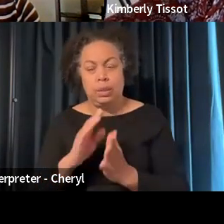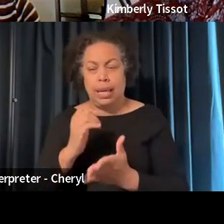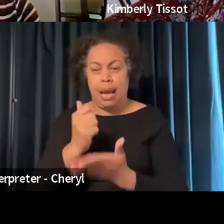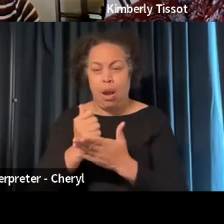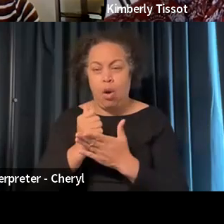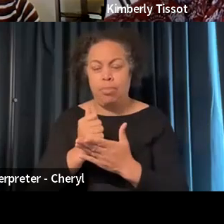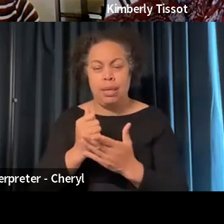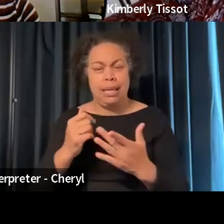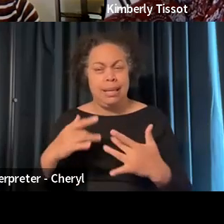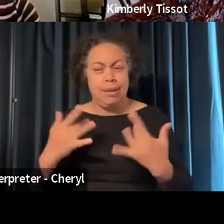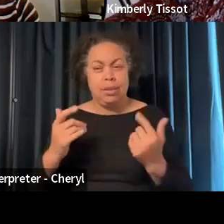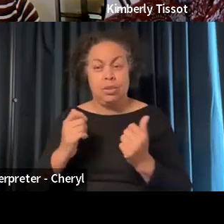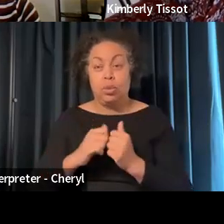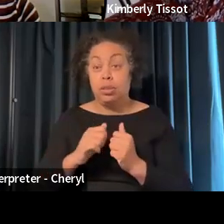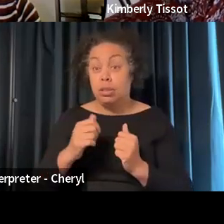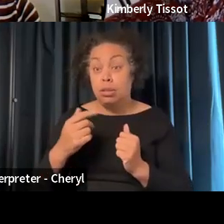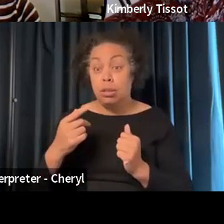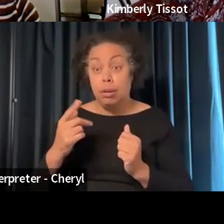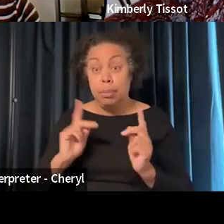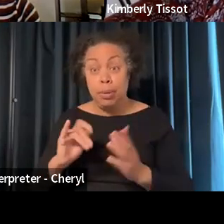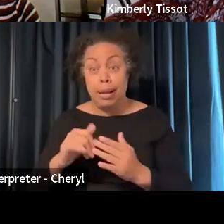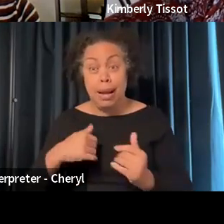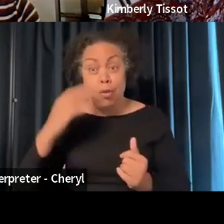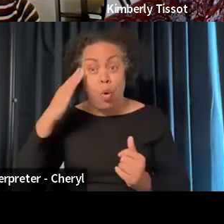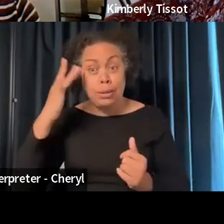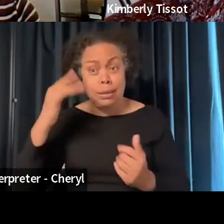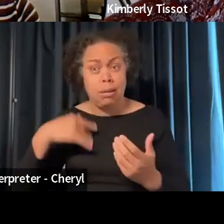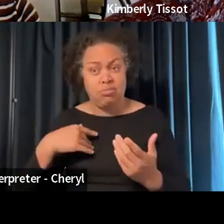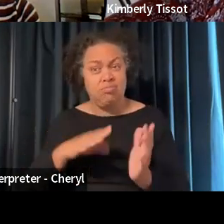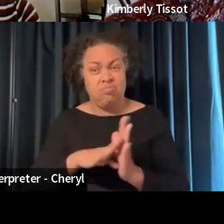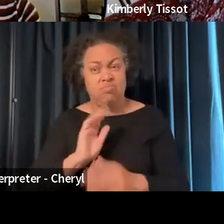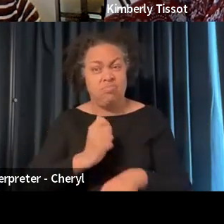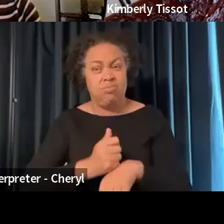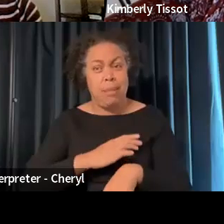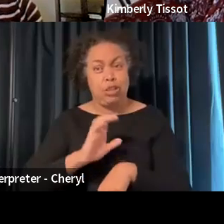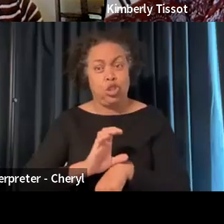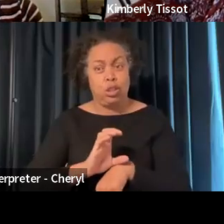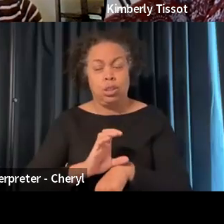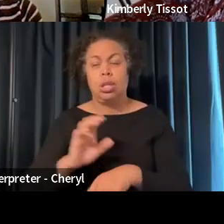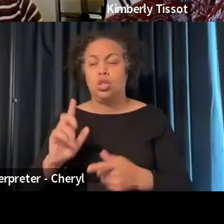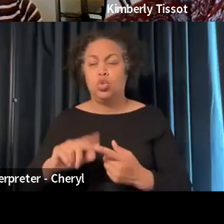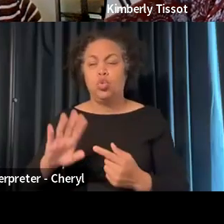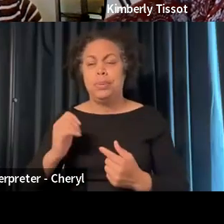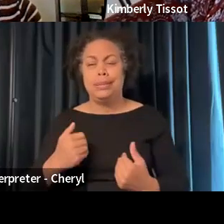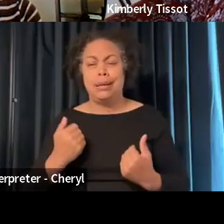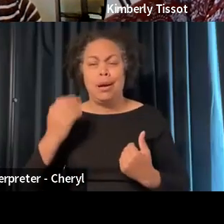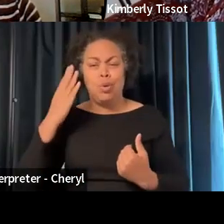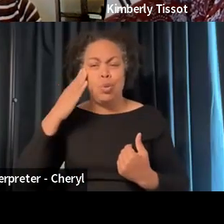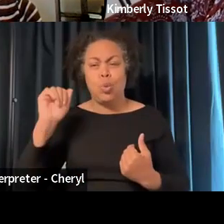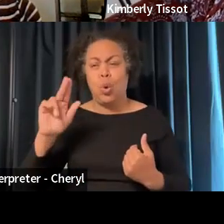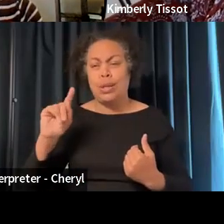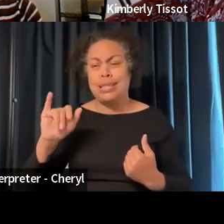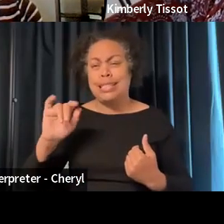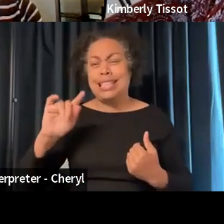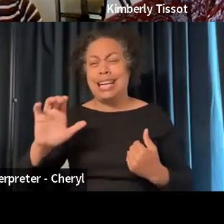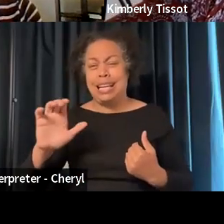autism at my church. And it's a group called To Be Young, Autistic, and Black. And I have no